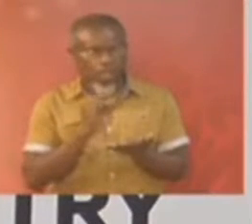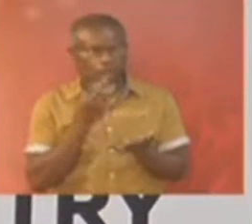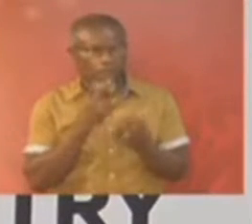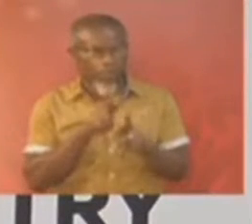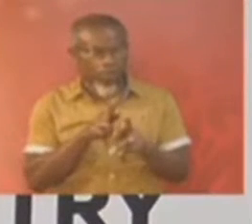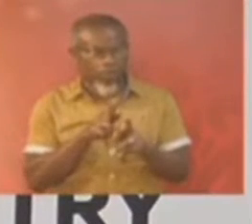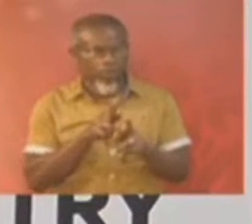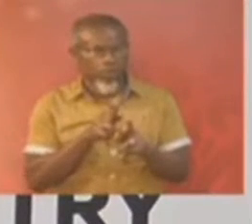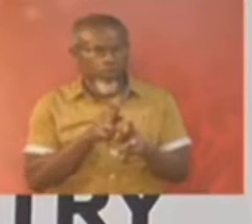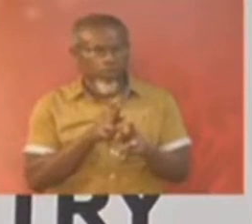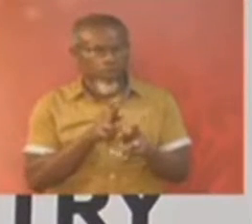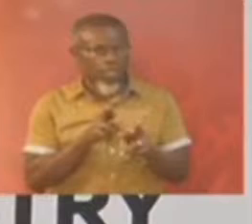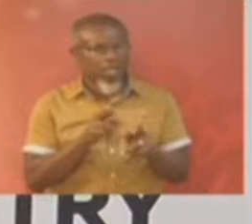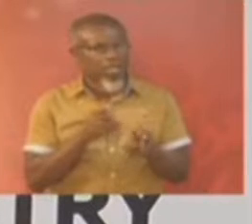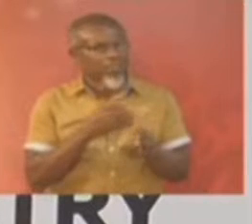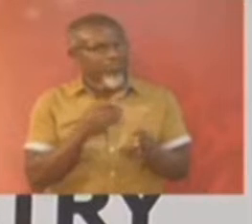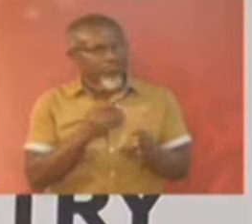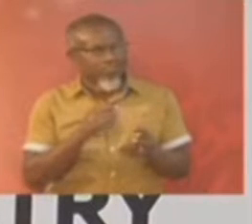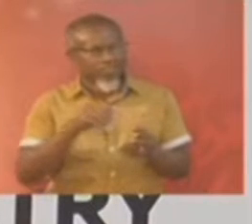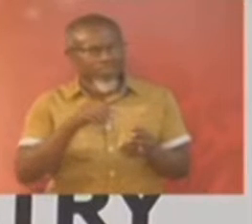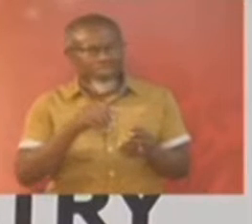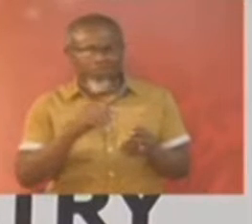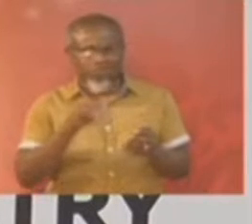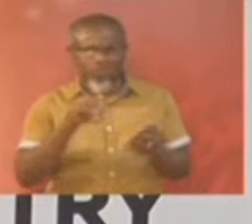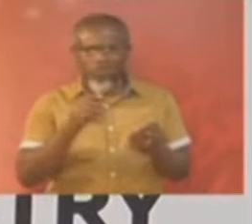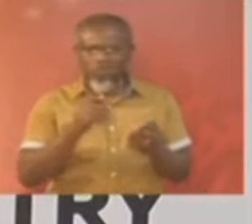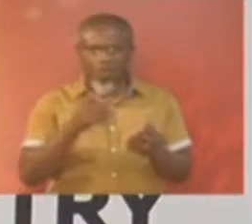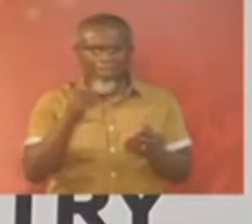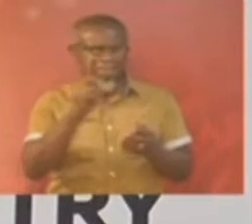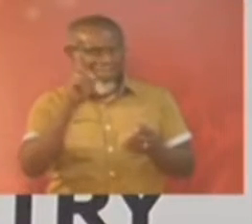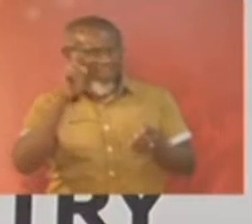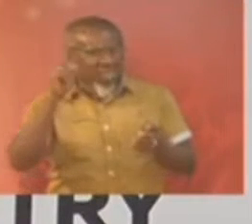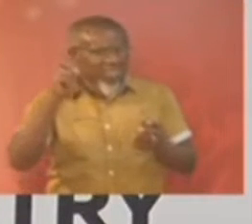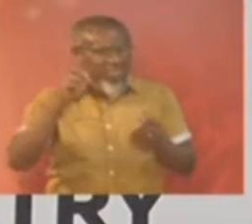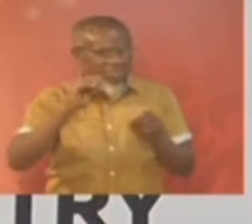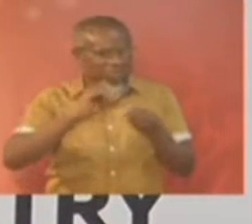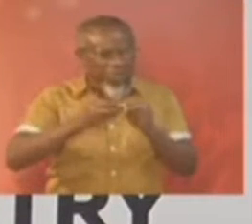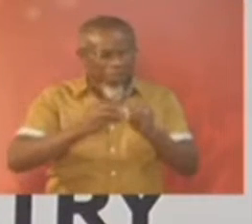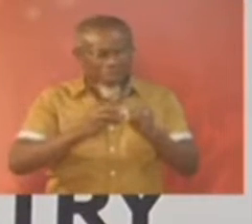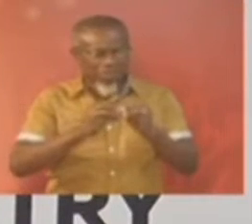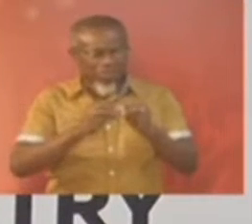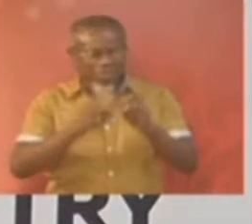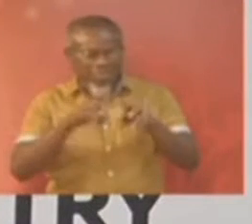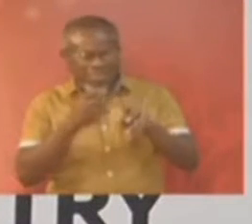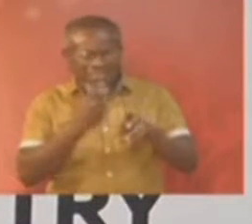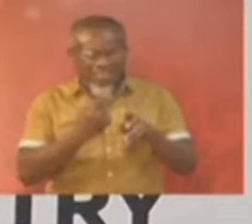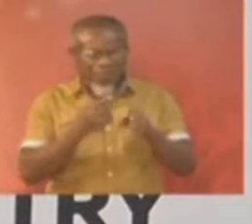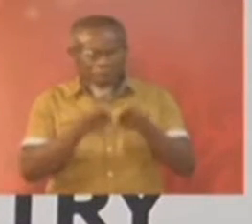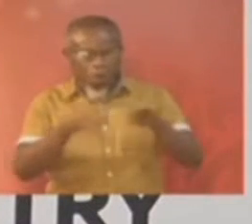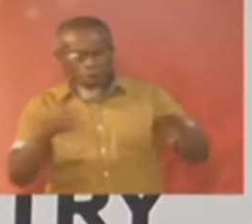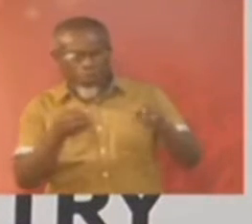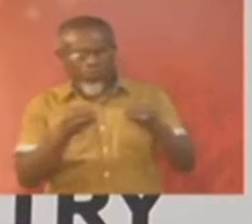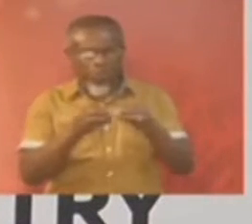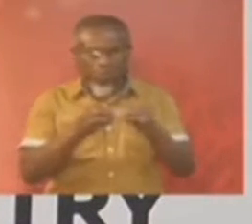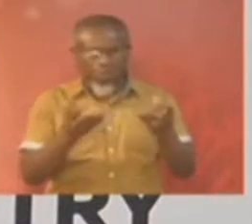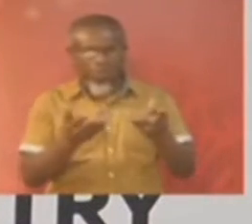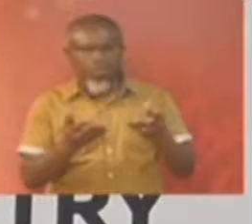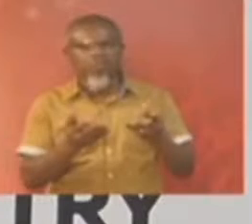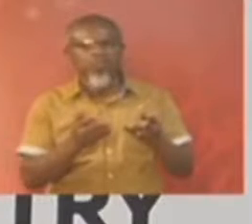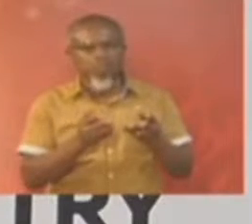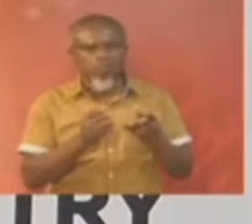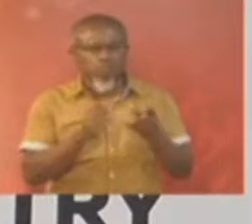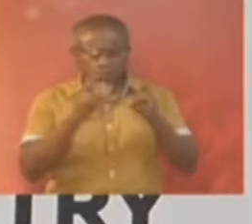advising to reopen any part of the economy from a health perspective. We're really looking at, we have to look at the